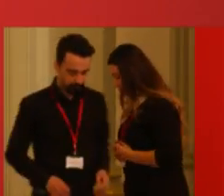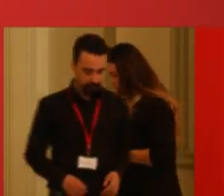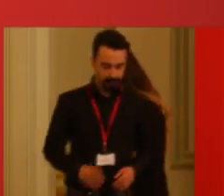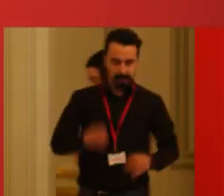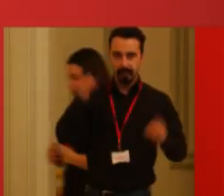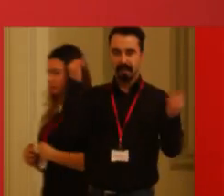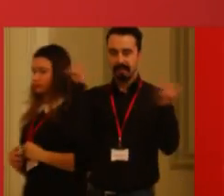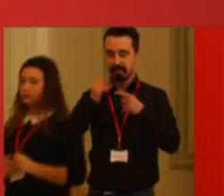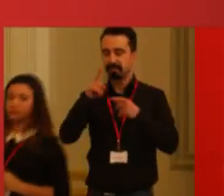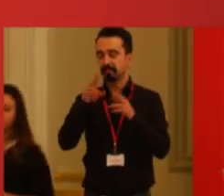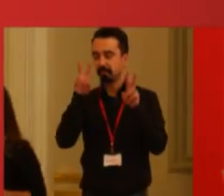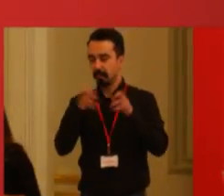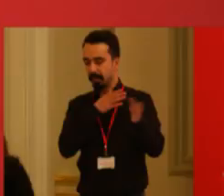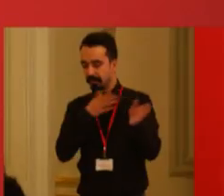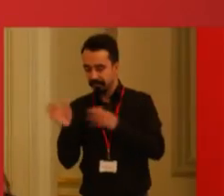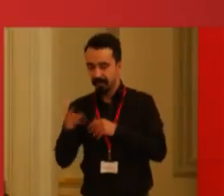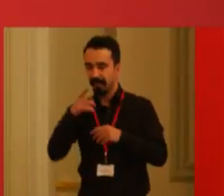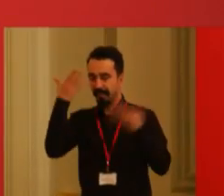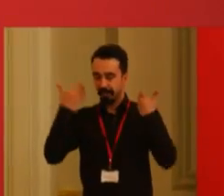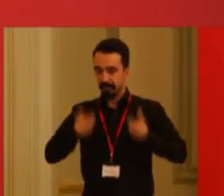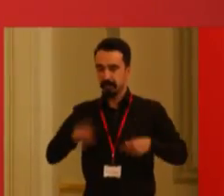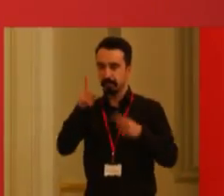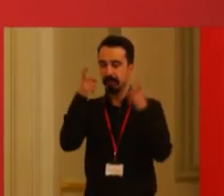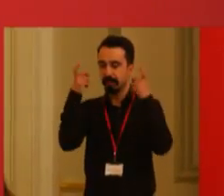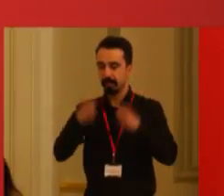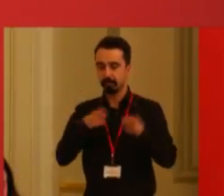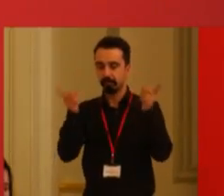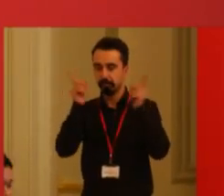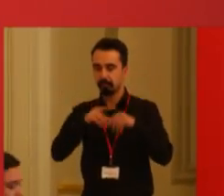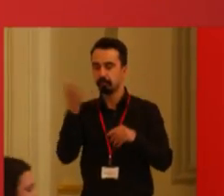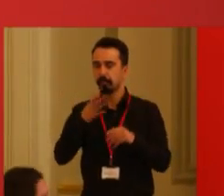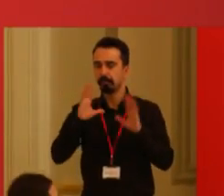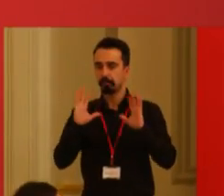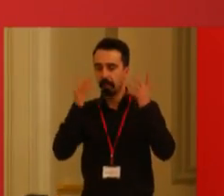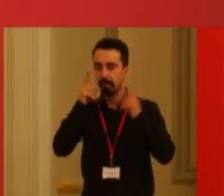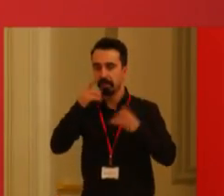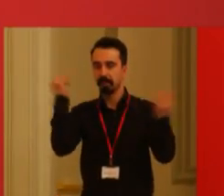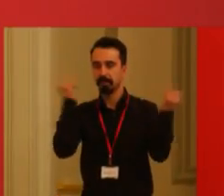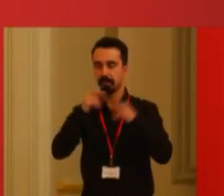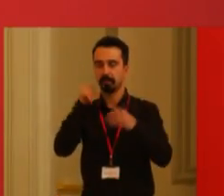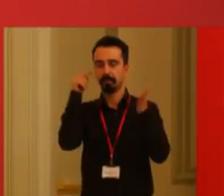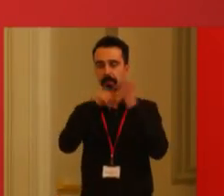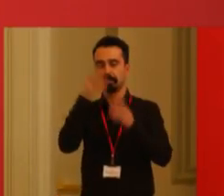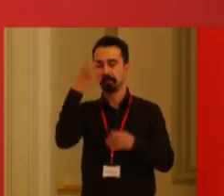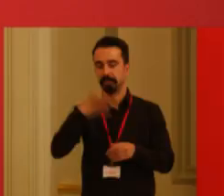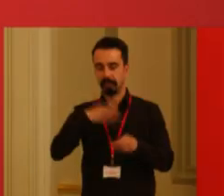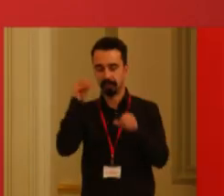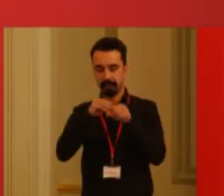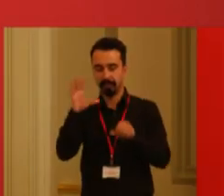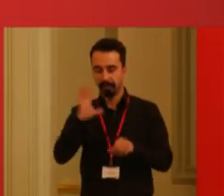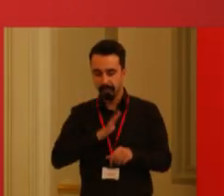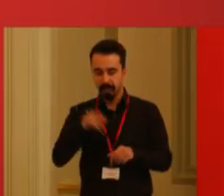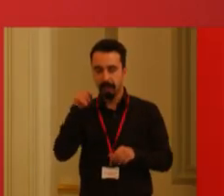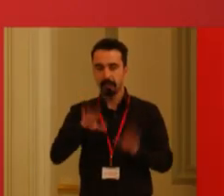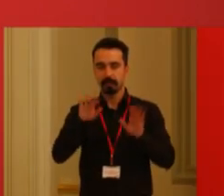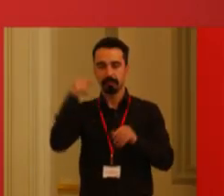in straitjackets, we would avoid each other. We wouldn't even physically tolerate each other, right? If